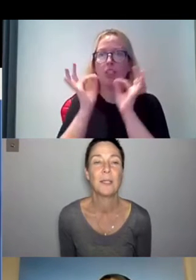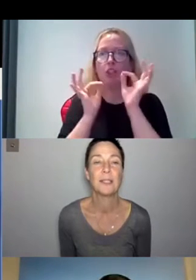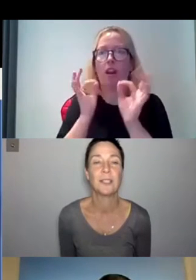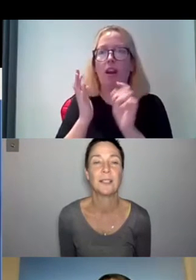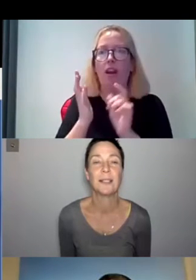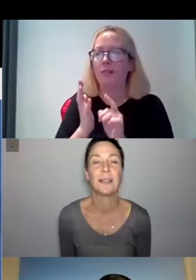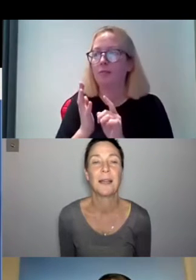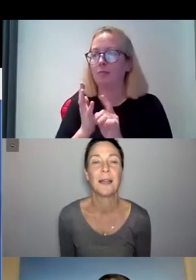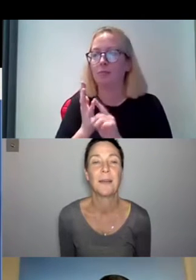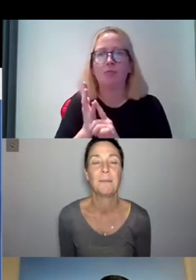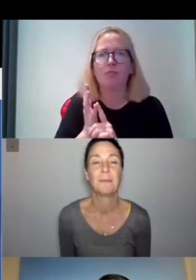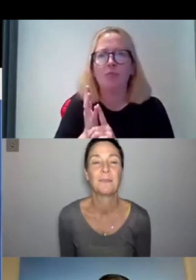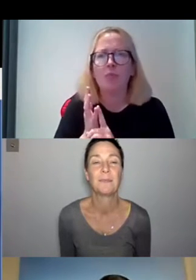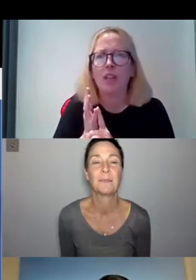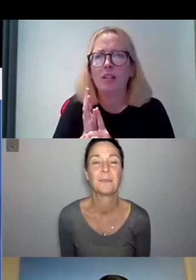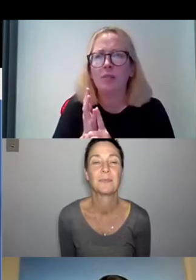Another question.